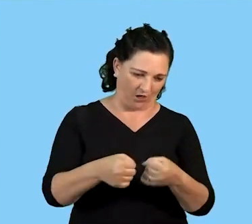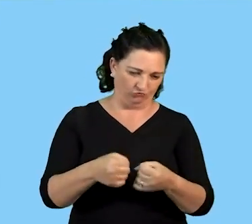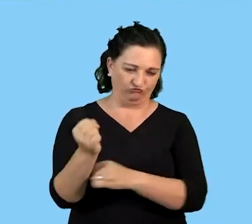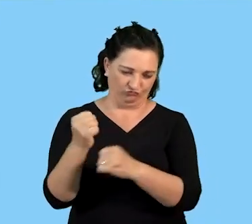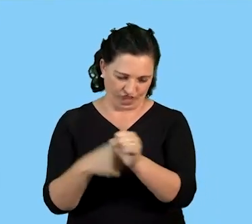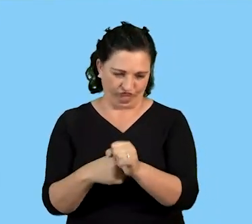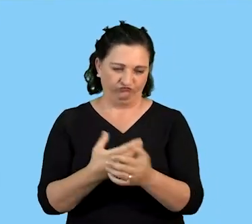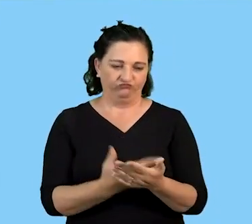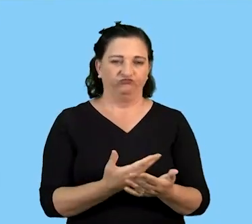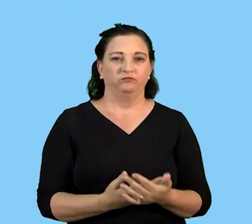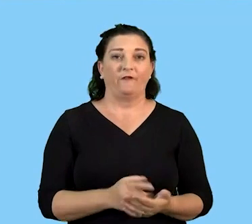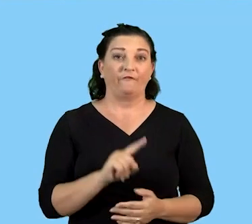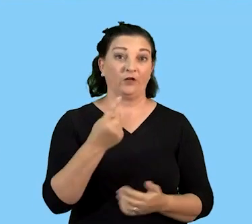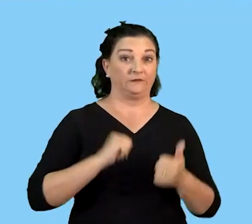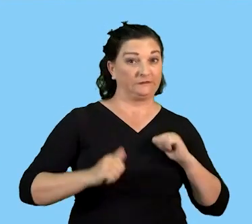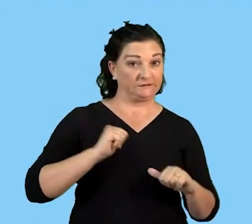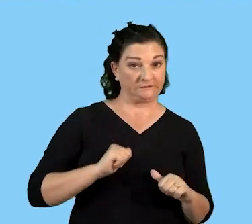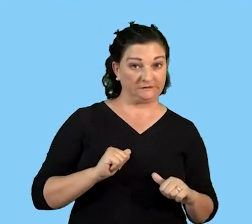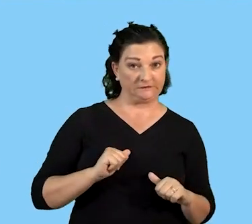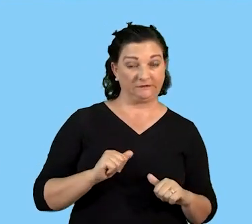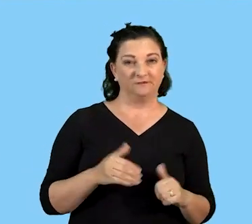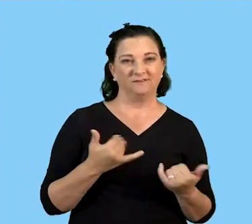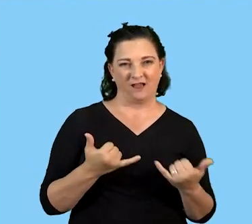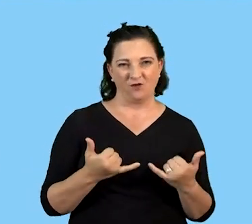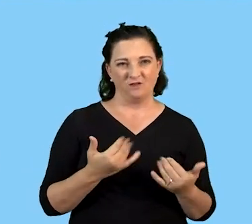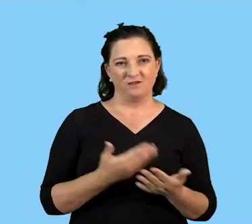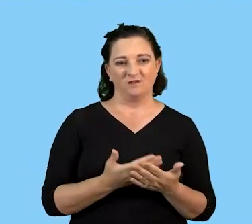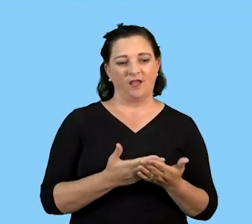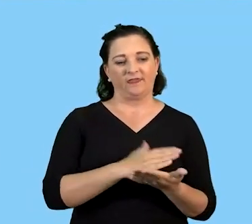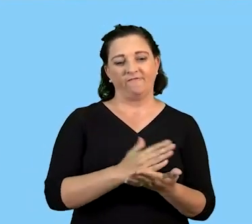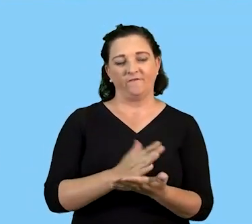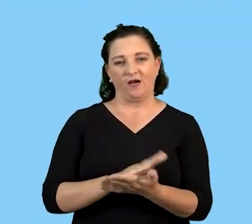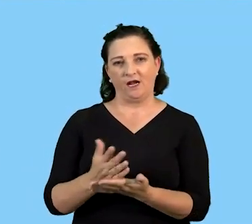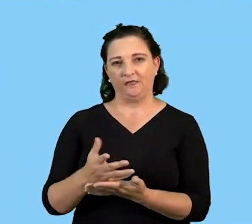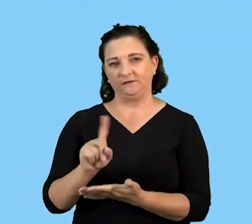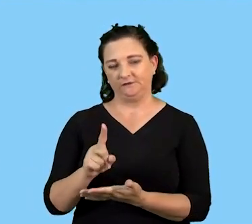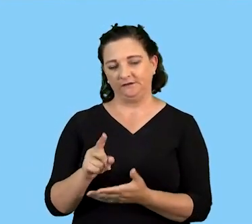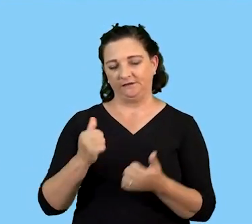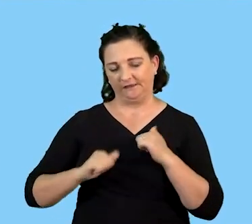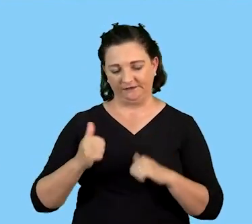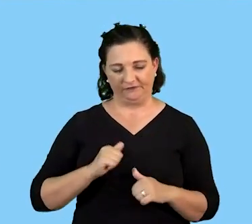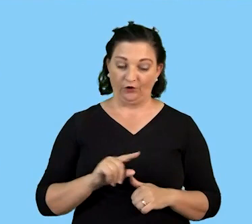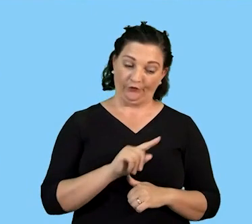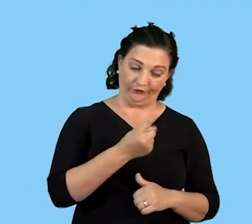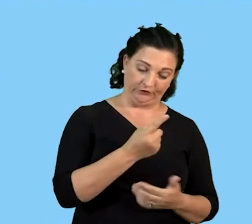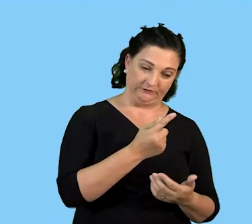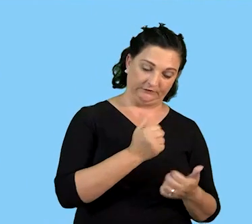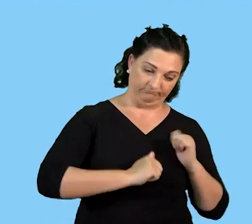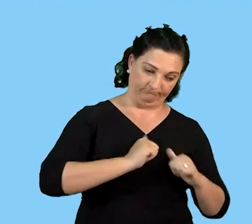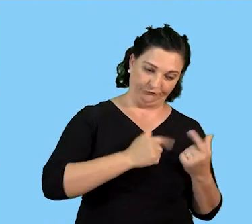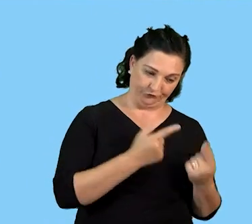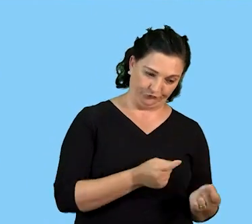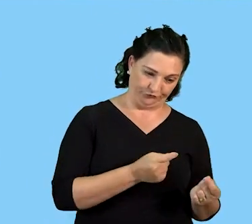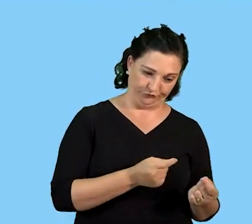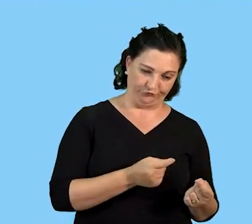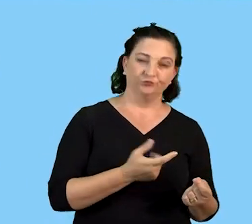first activity that assists in dividing the activities, that this is the first activity that we need to perform in